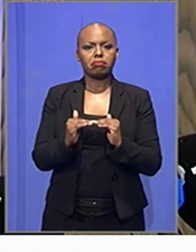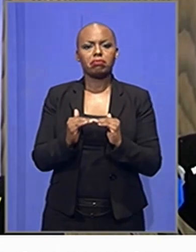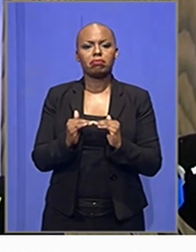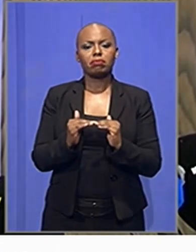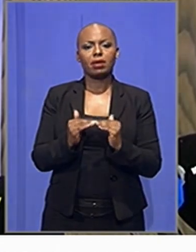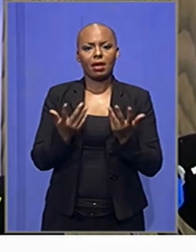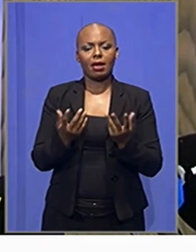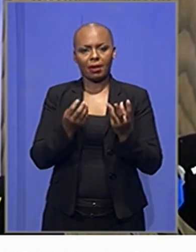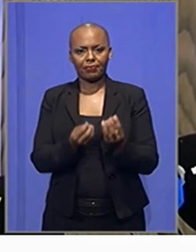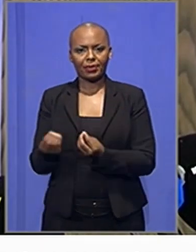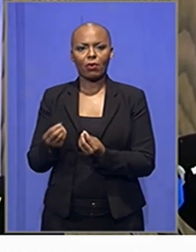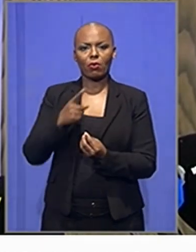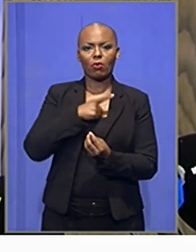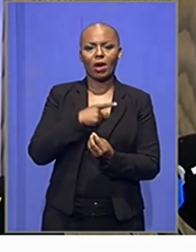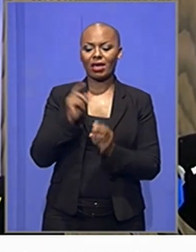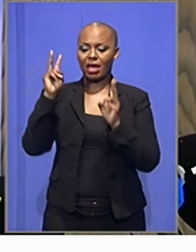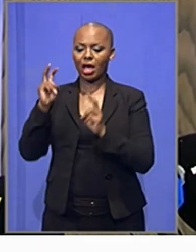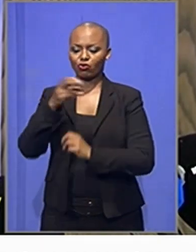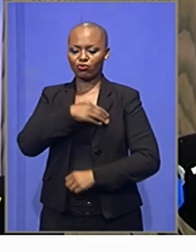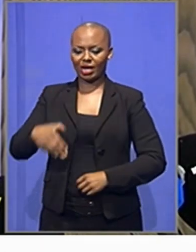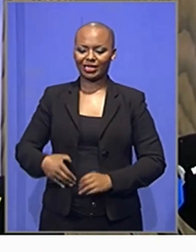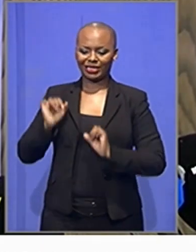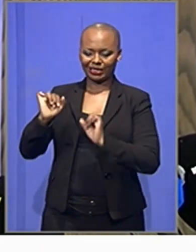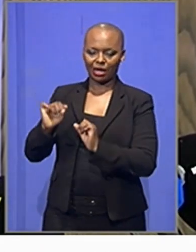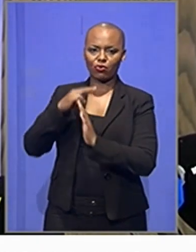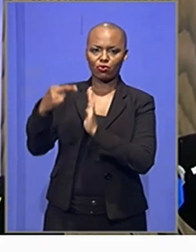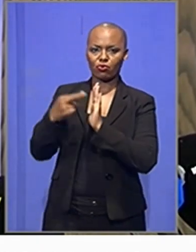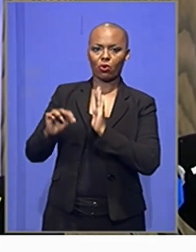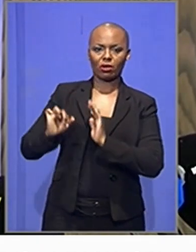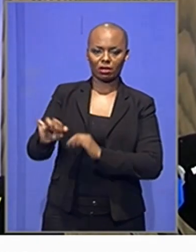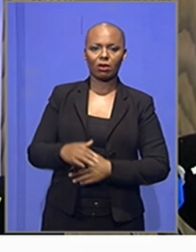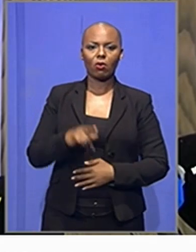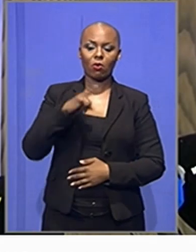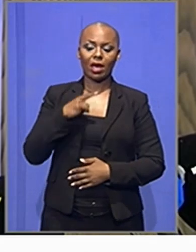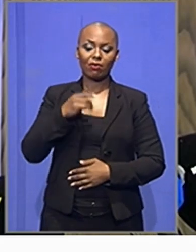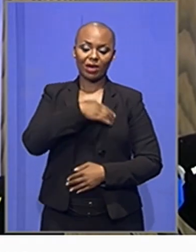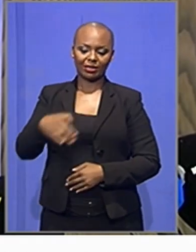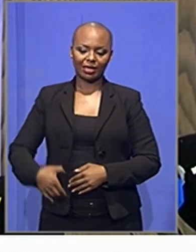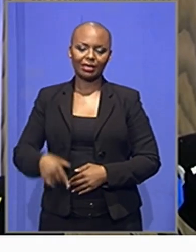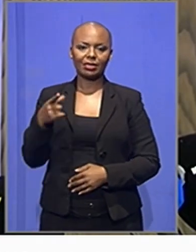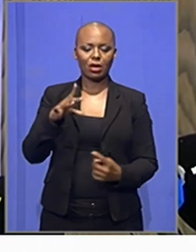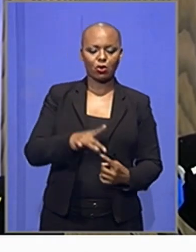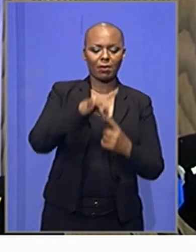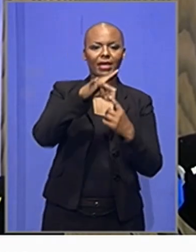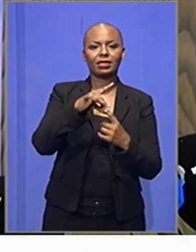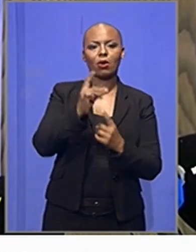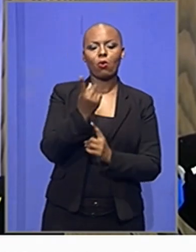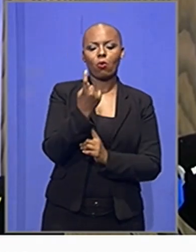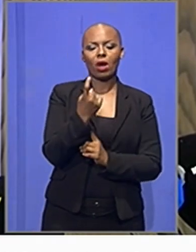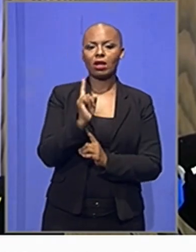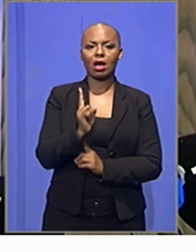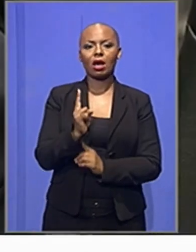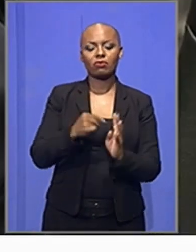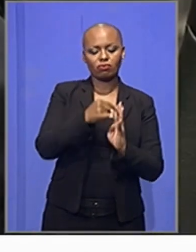insofar as the President, for the first time ever, nominated more than one candidate to be interviewed by the Judicial